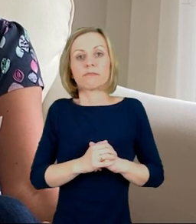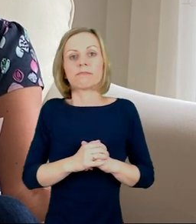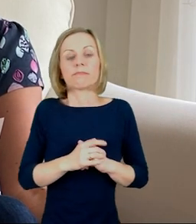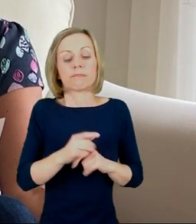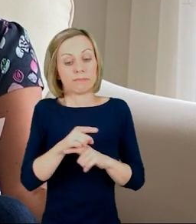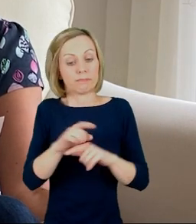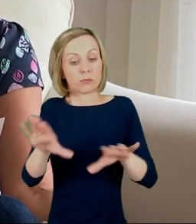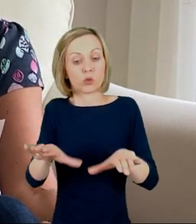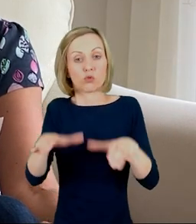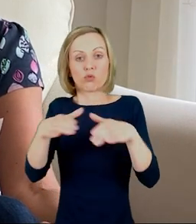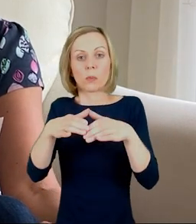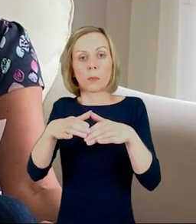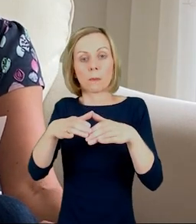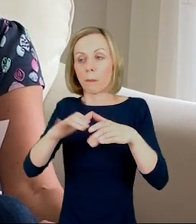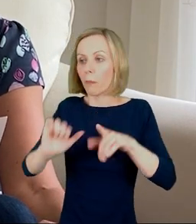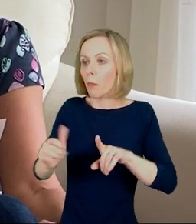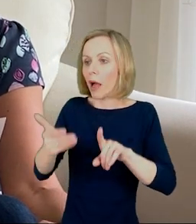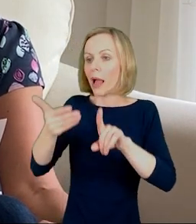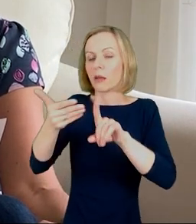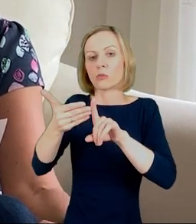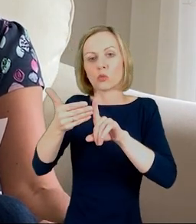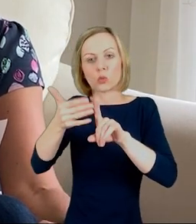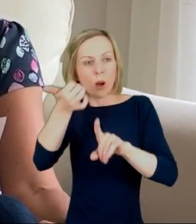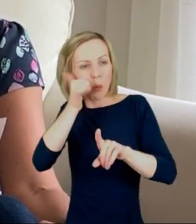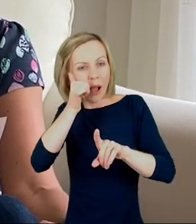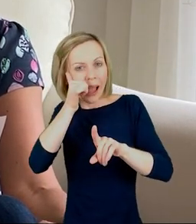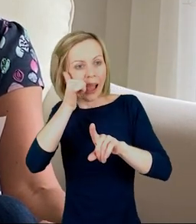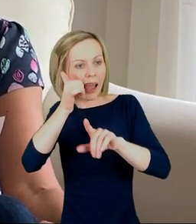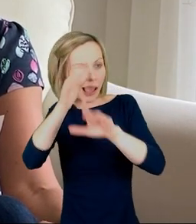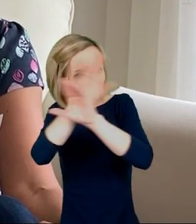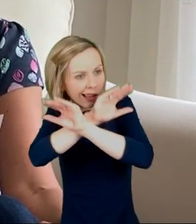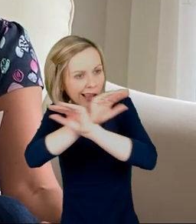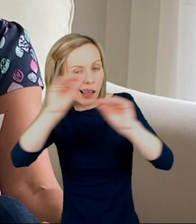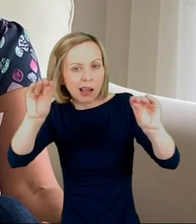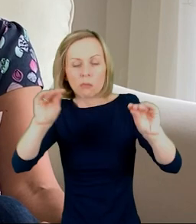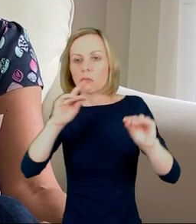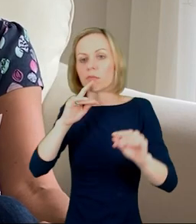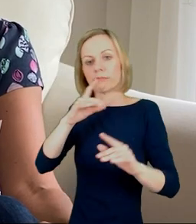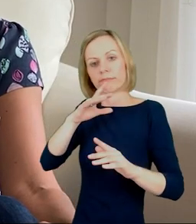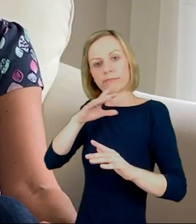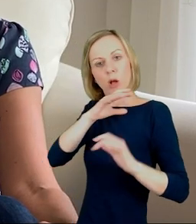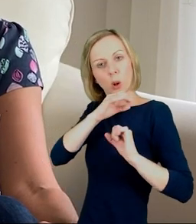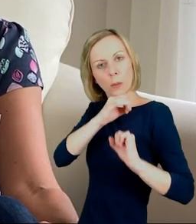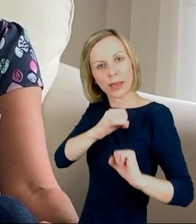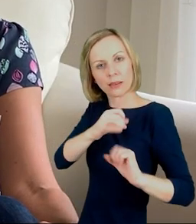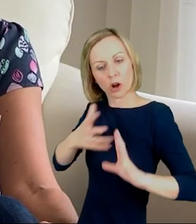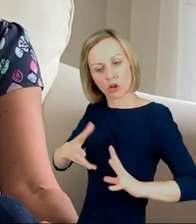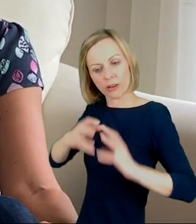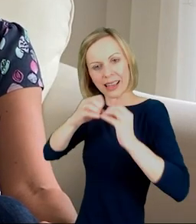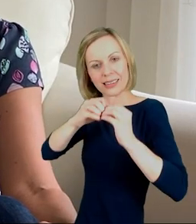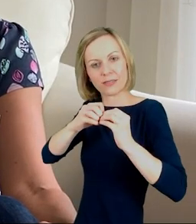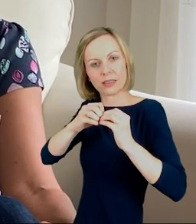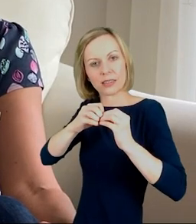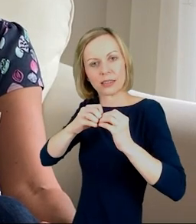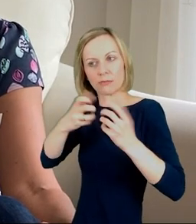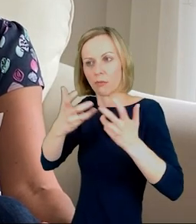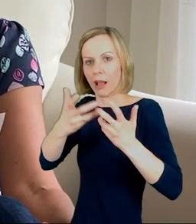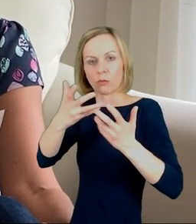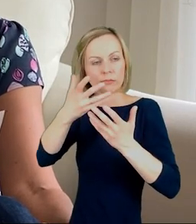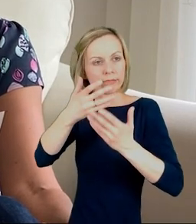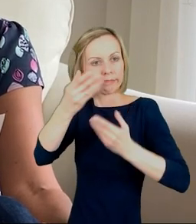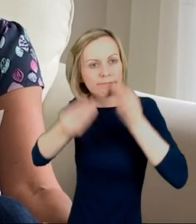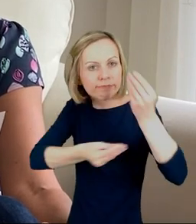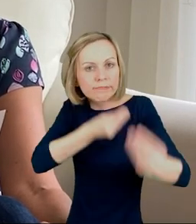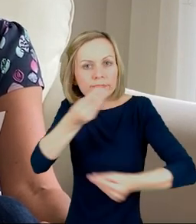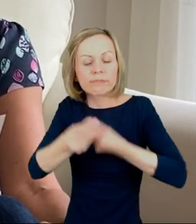raise awareness of modern slavery, give them commitment and creativity as they bring these issues to the wider public.